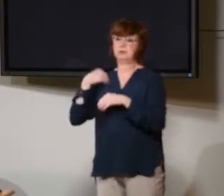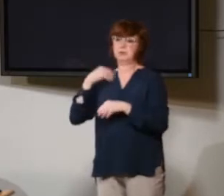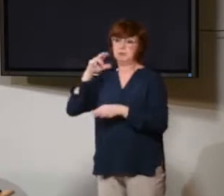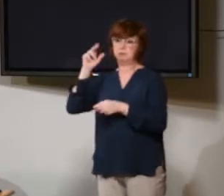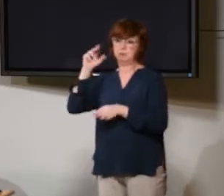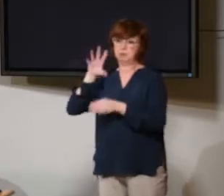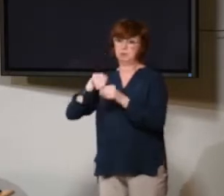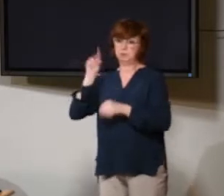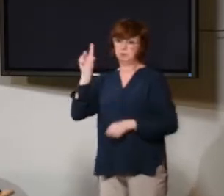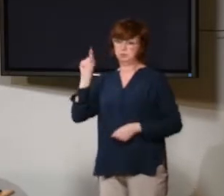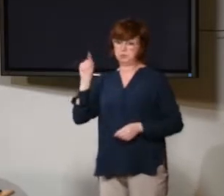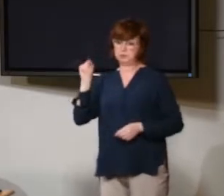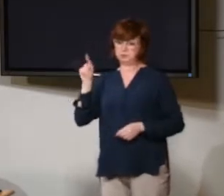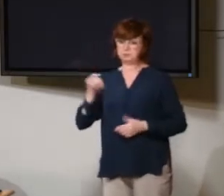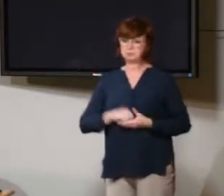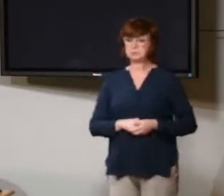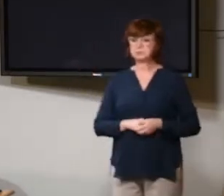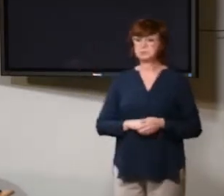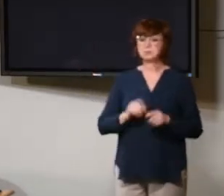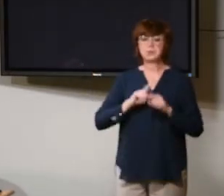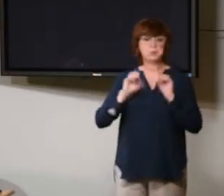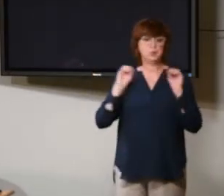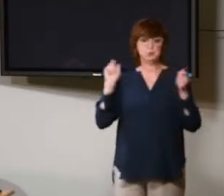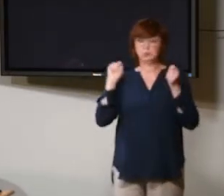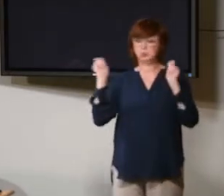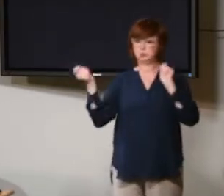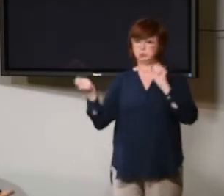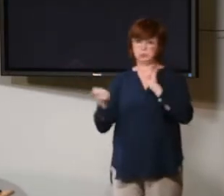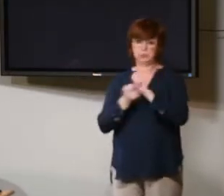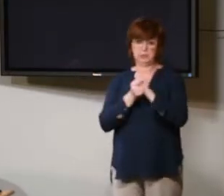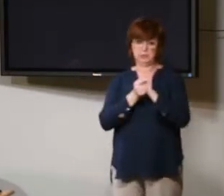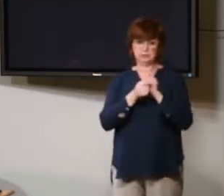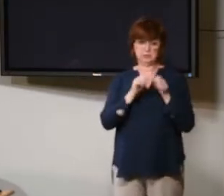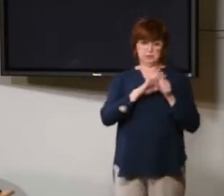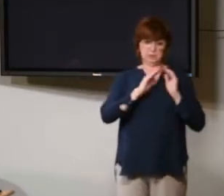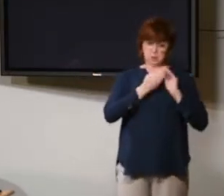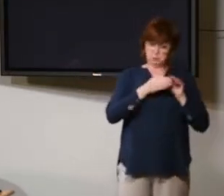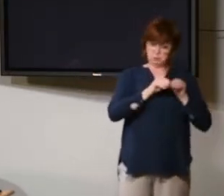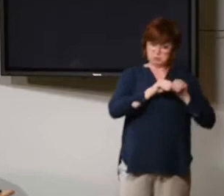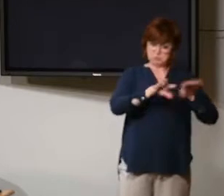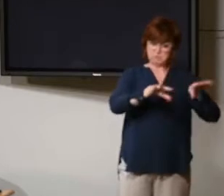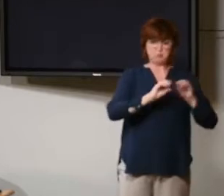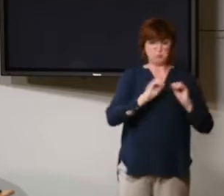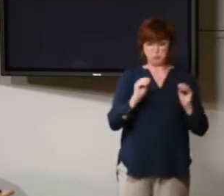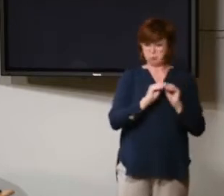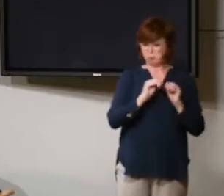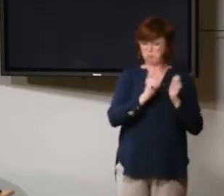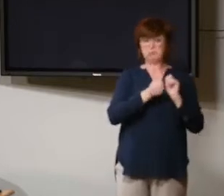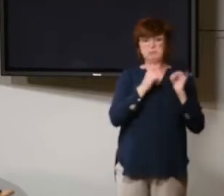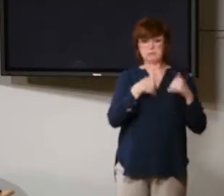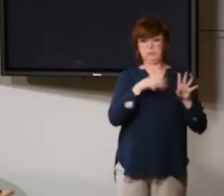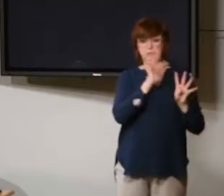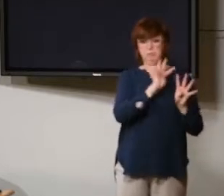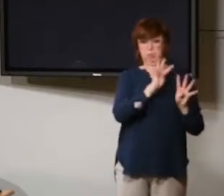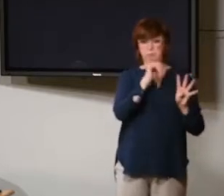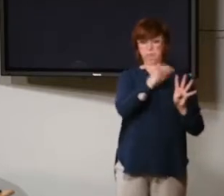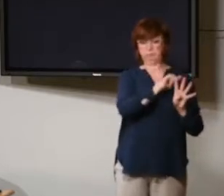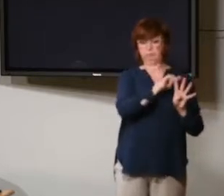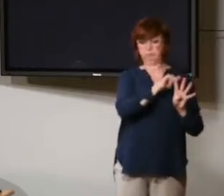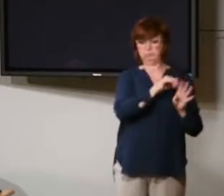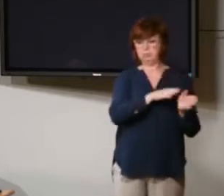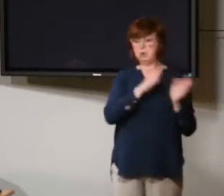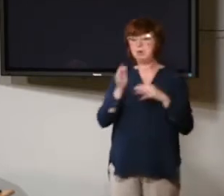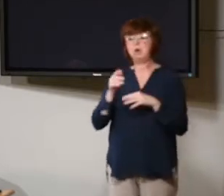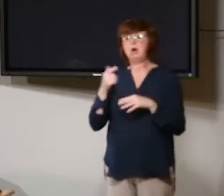change in the local transmission numbers so far, but we're awaiting completion of investigations that are ongoing. We